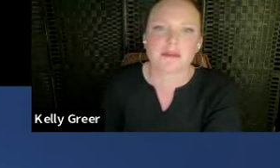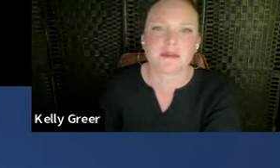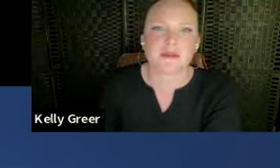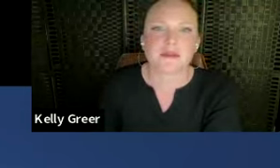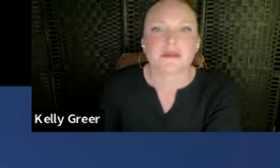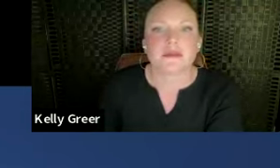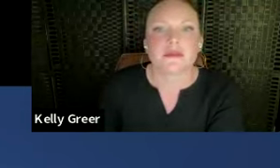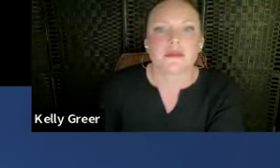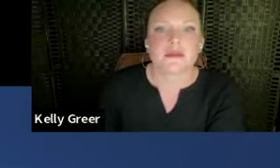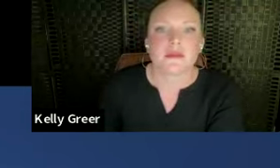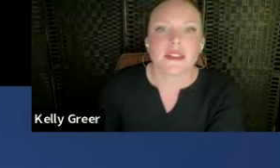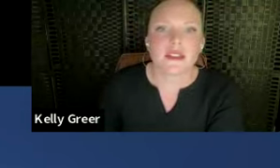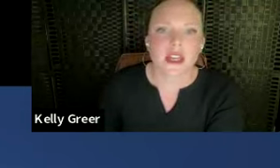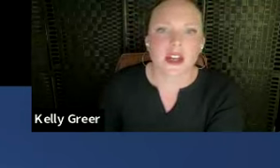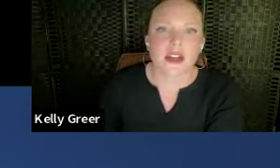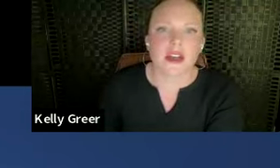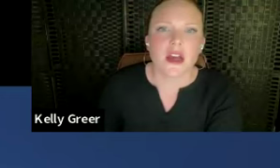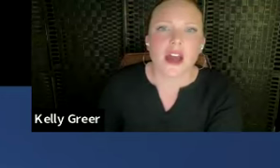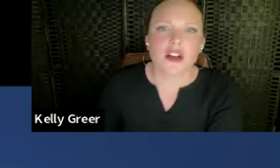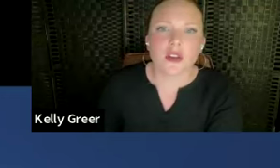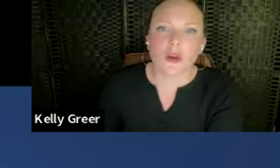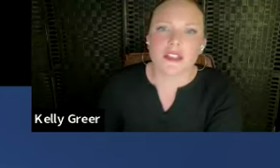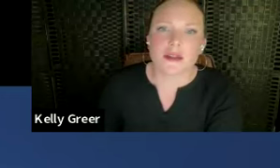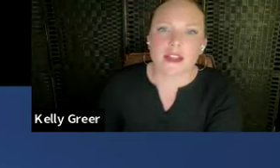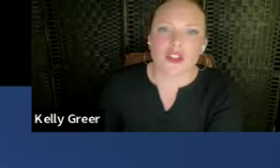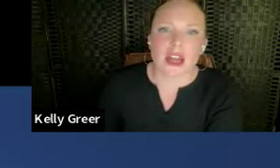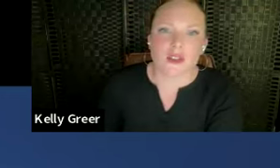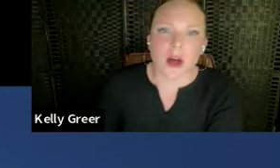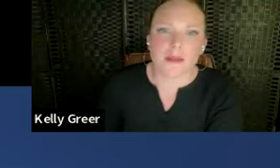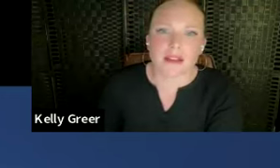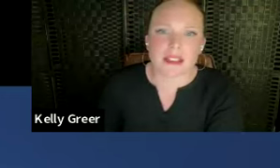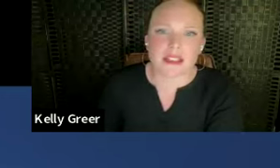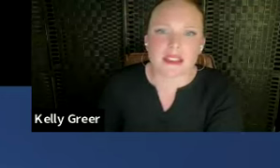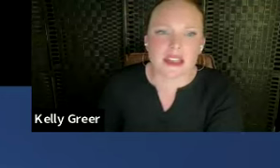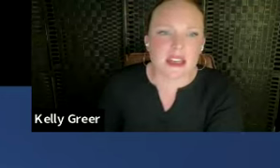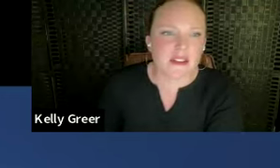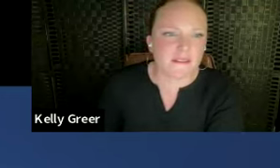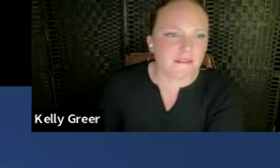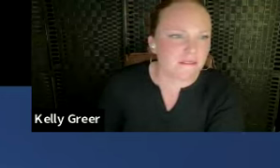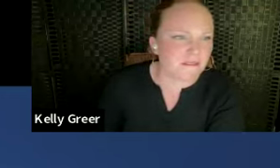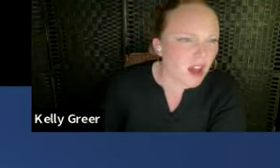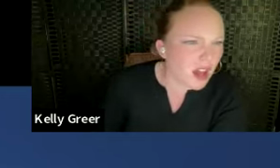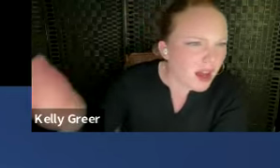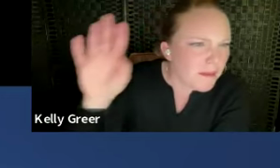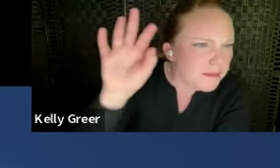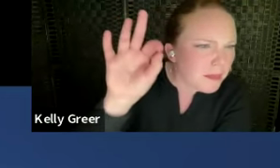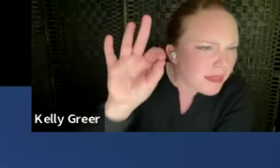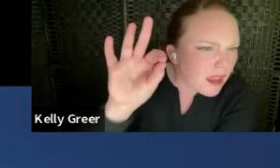sure to reach out. This is Karen. I also wanted to mention as well about